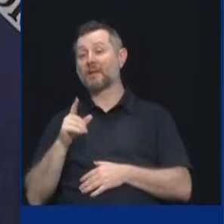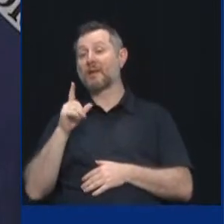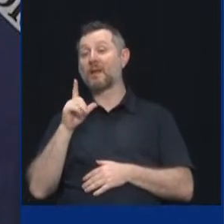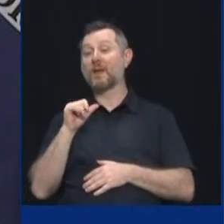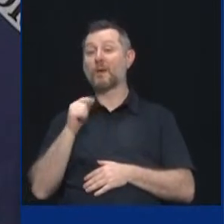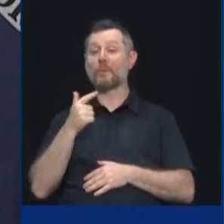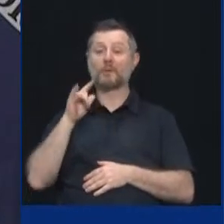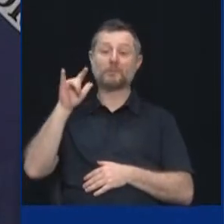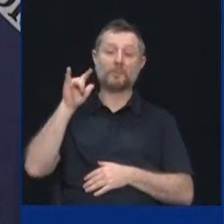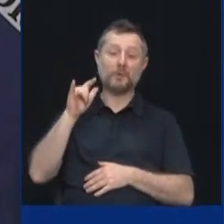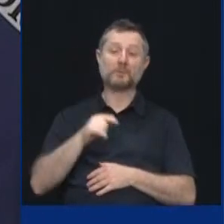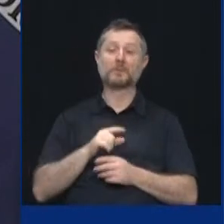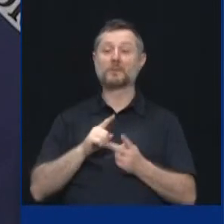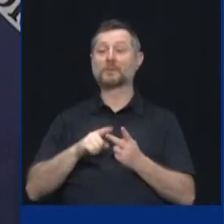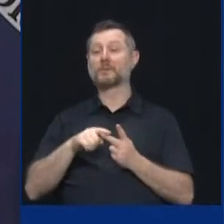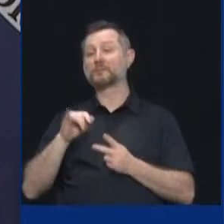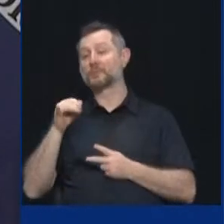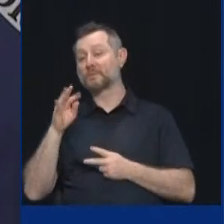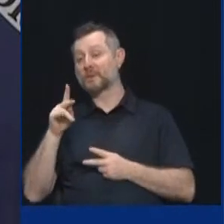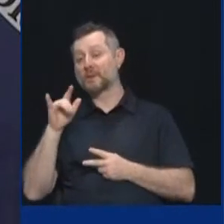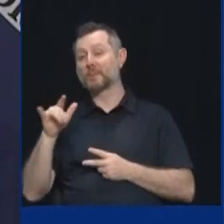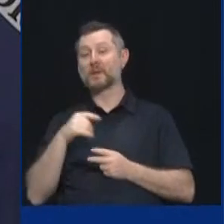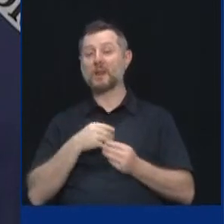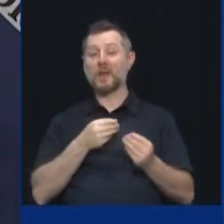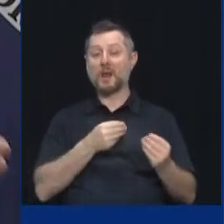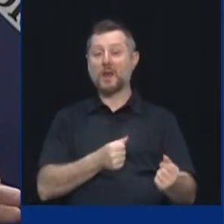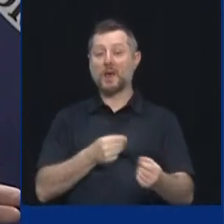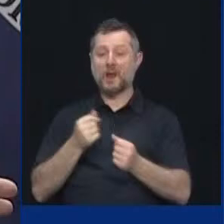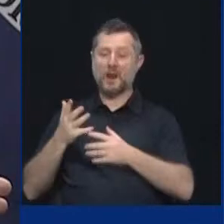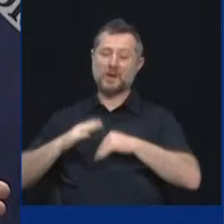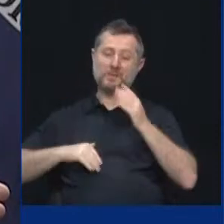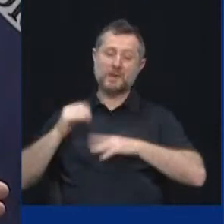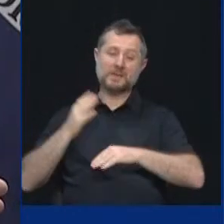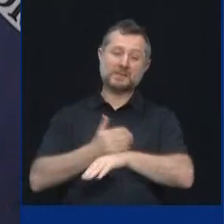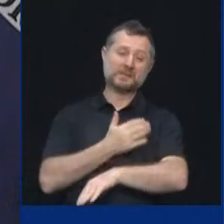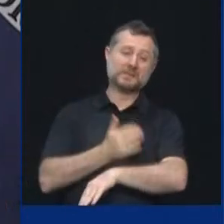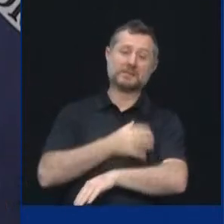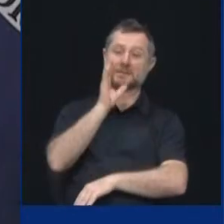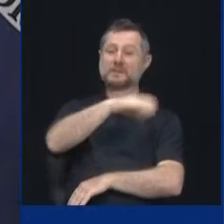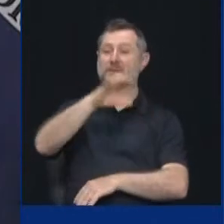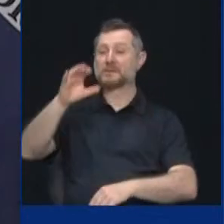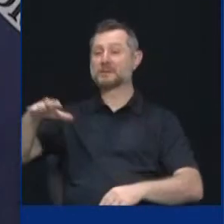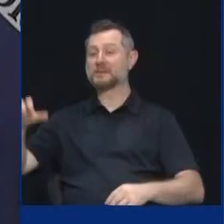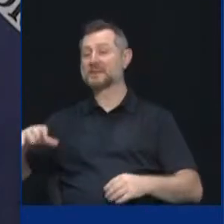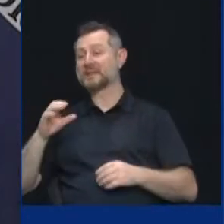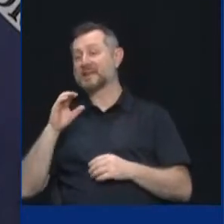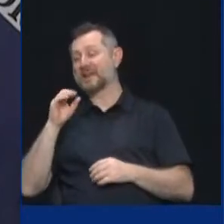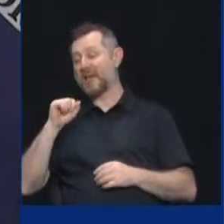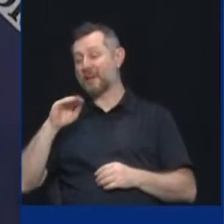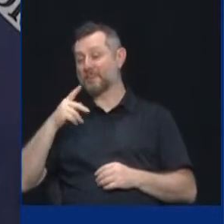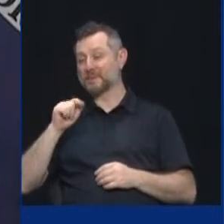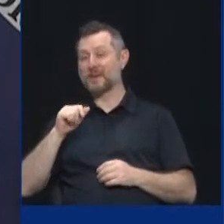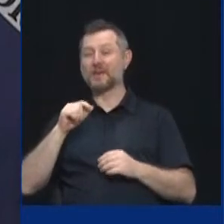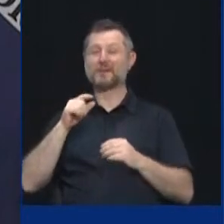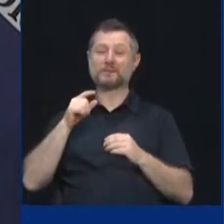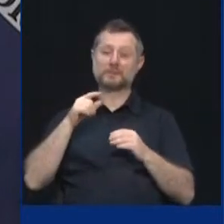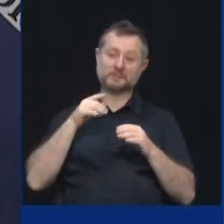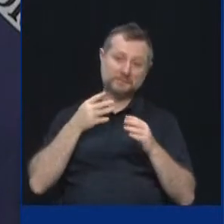new JFK Airport, more construction than ever before, new MTA, new